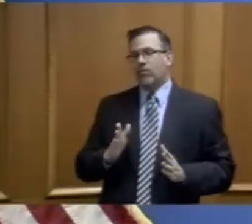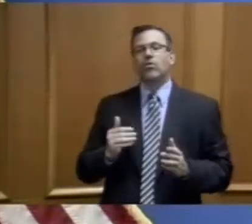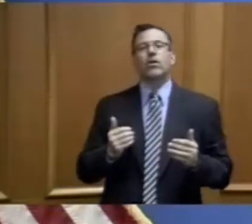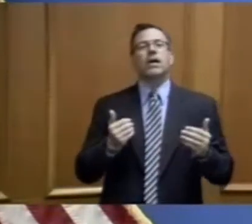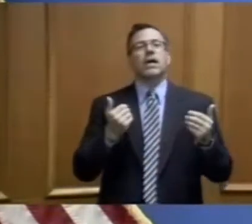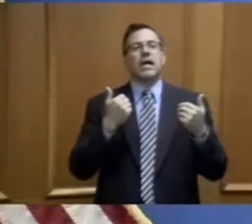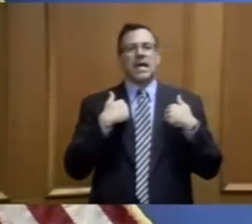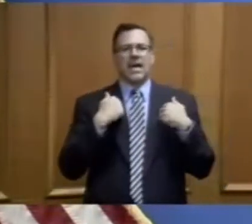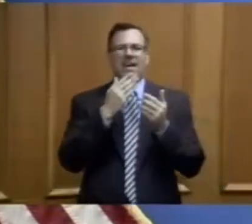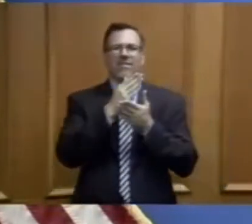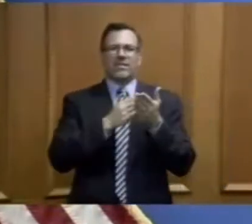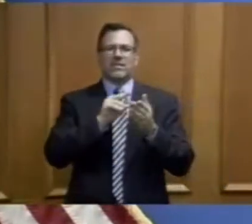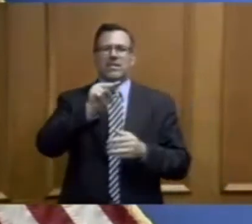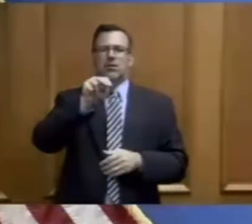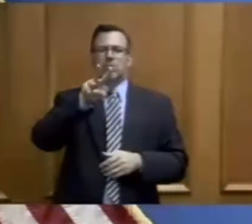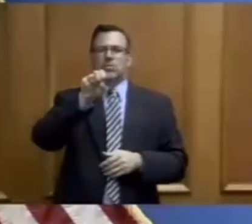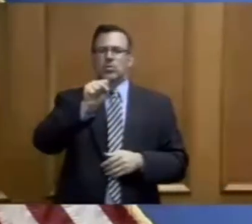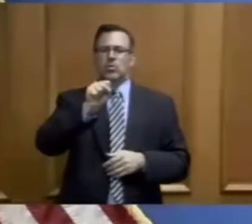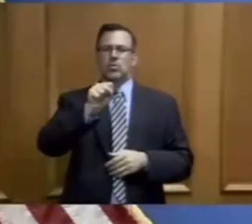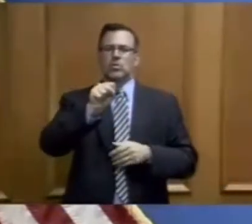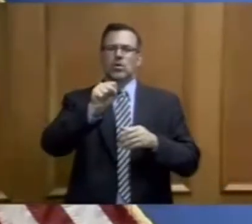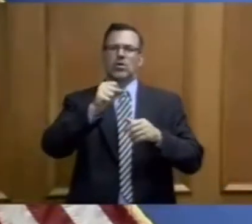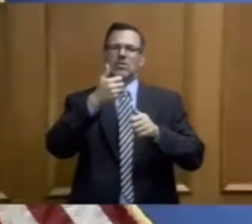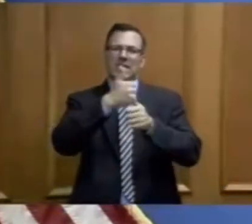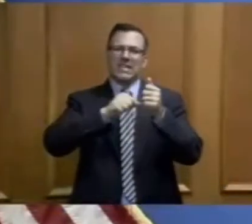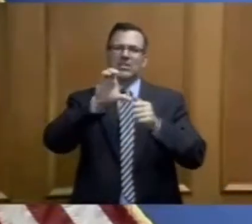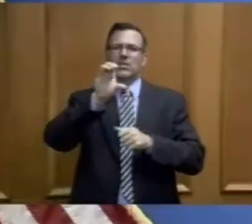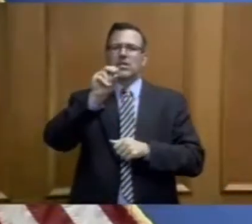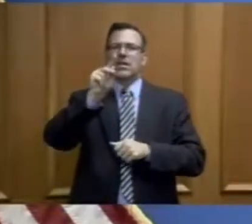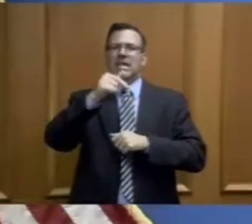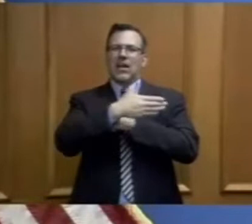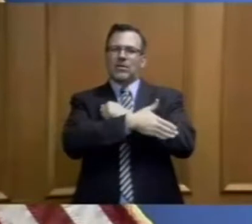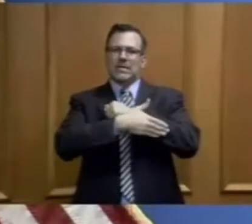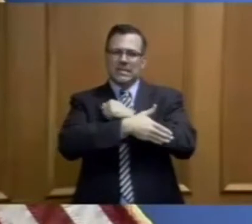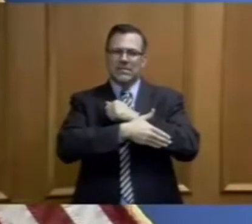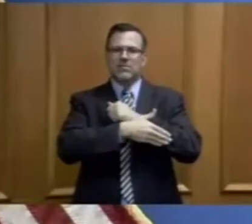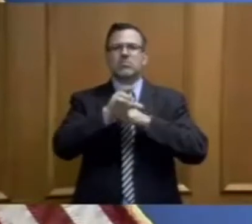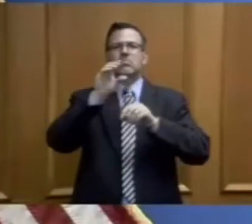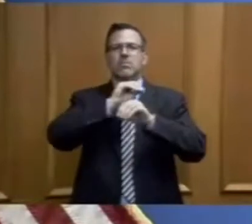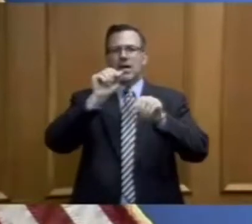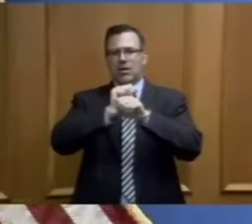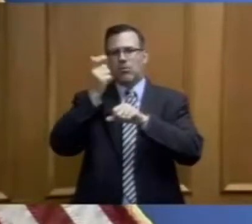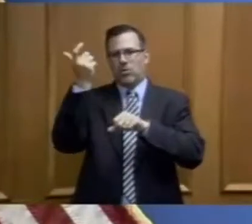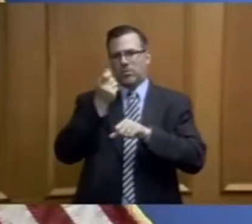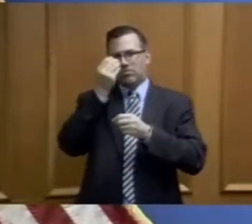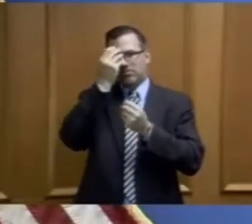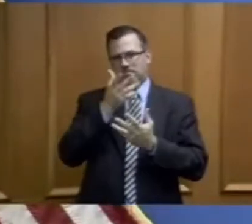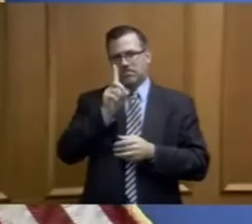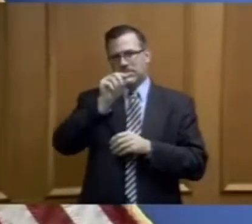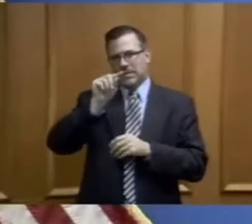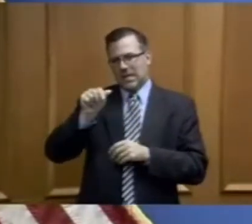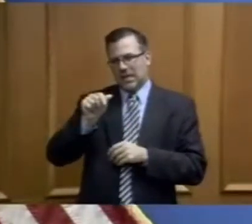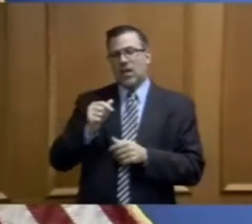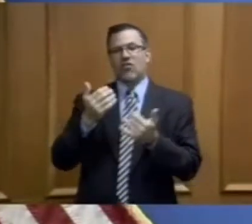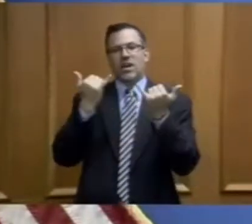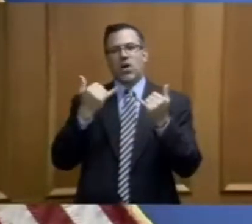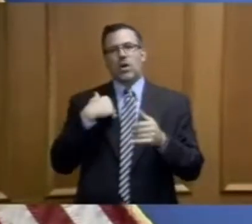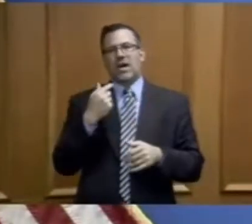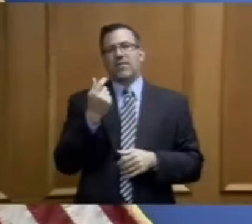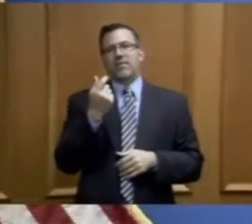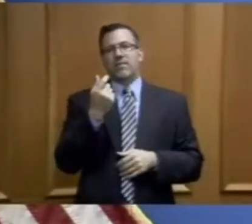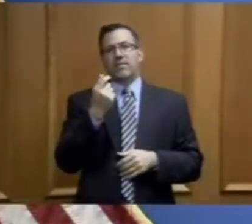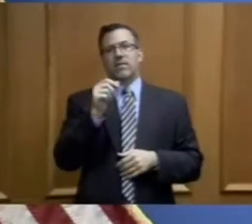news on county unemployment data that was released earlier this afternoon. As a state, we're at